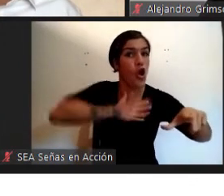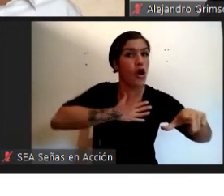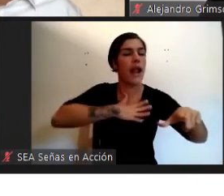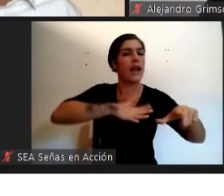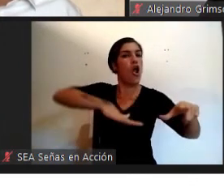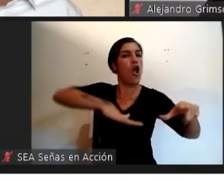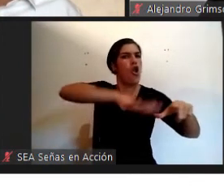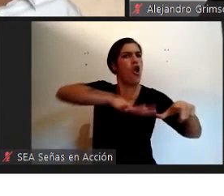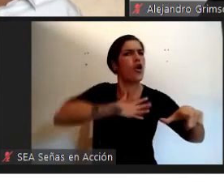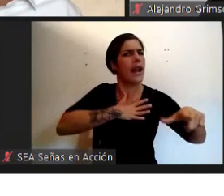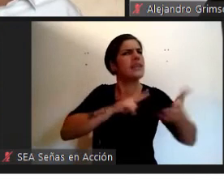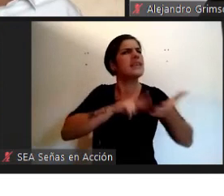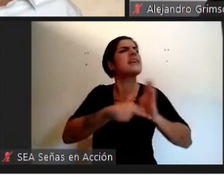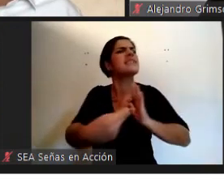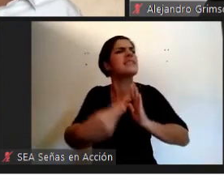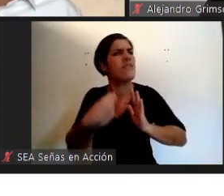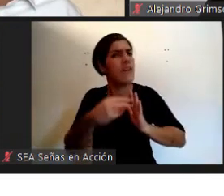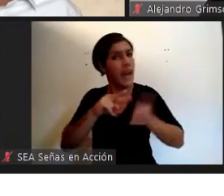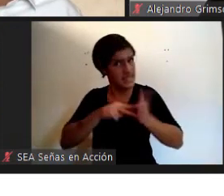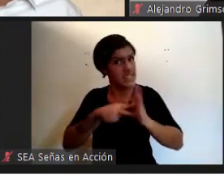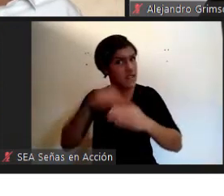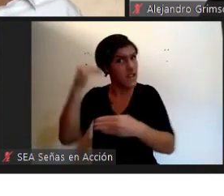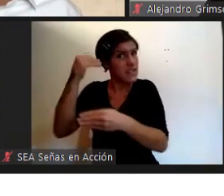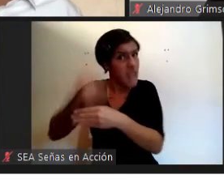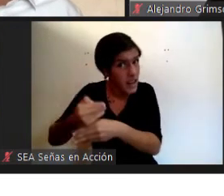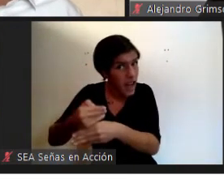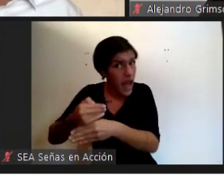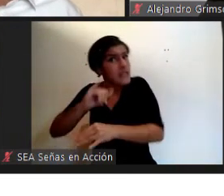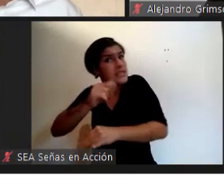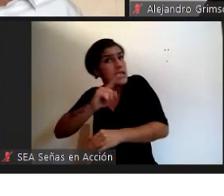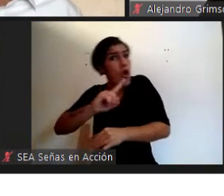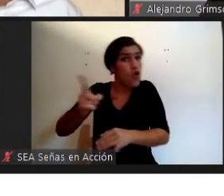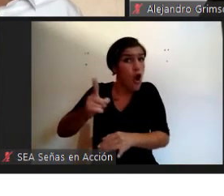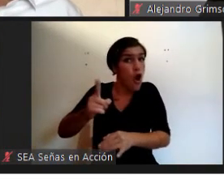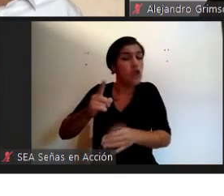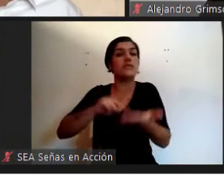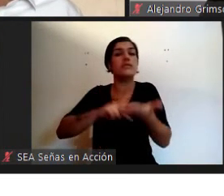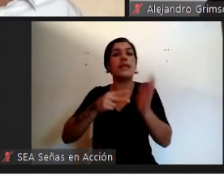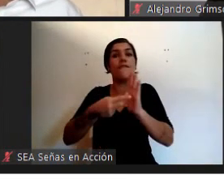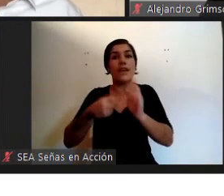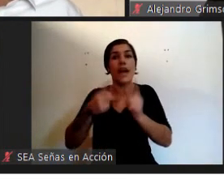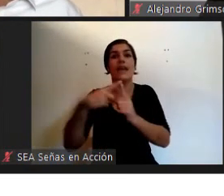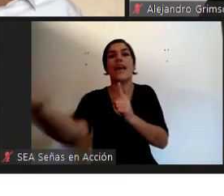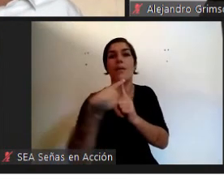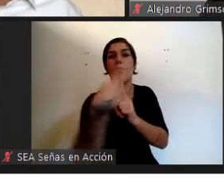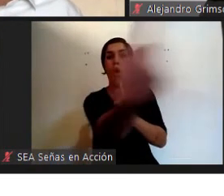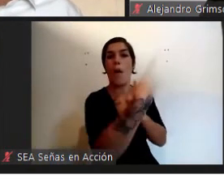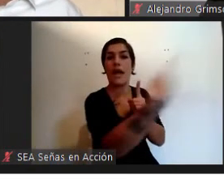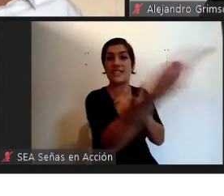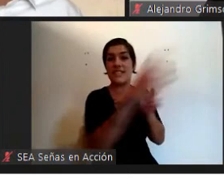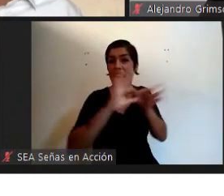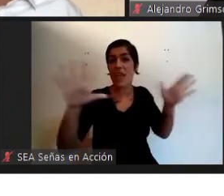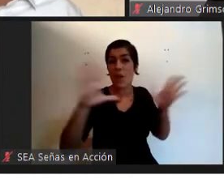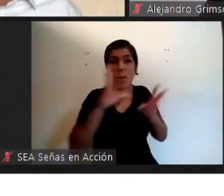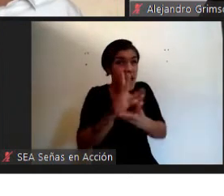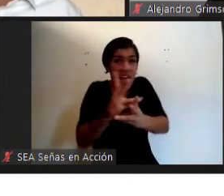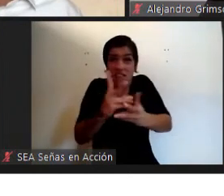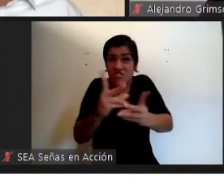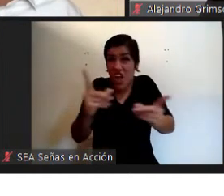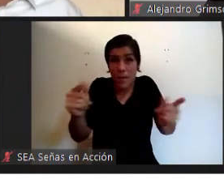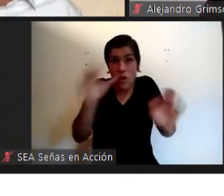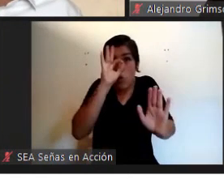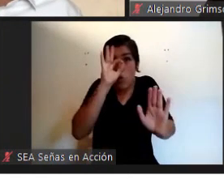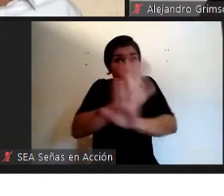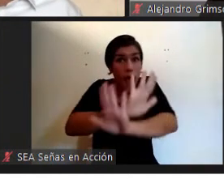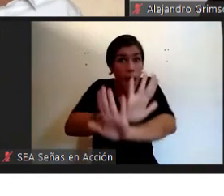that porosity, or this is what resounded in me. So the way we can think about the possible futures in connection